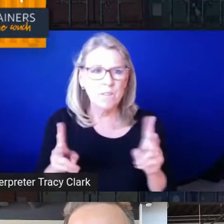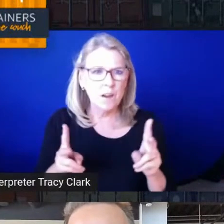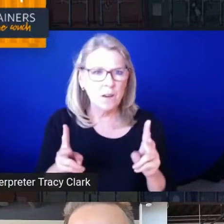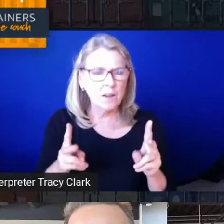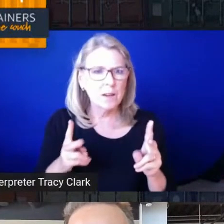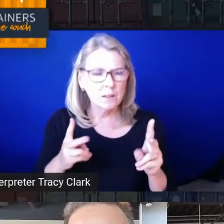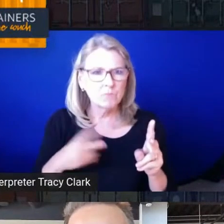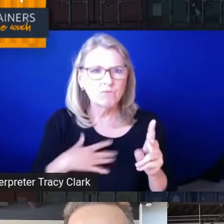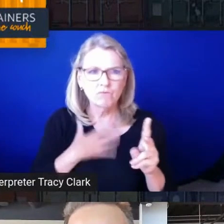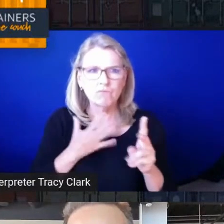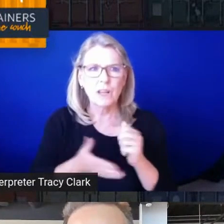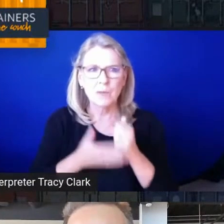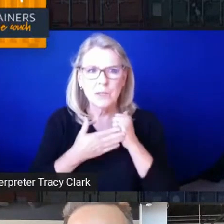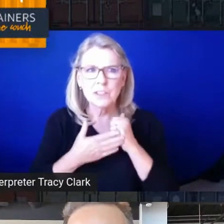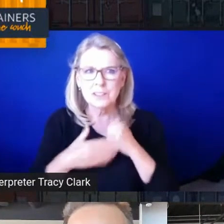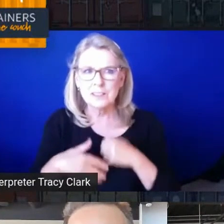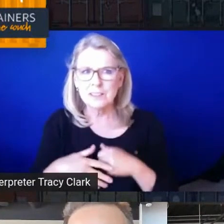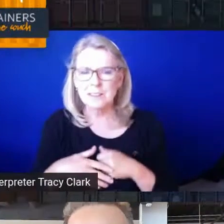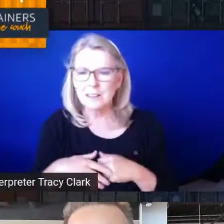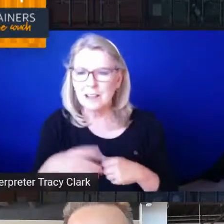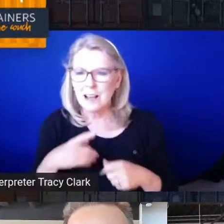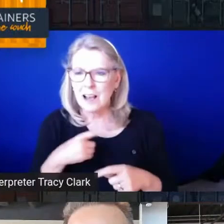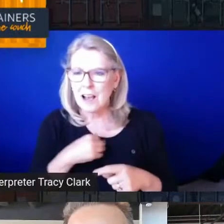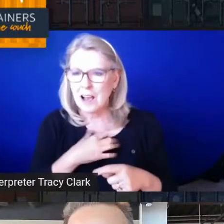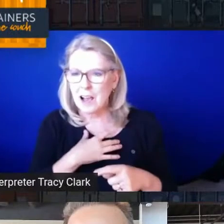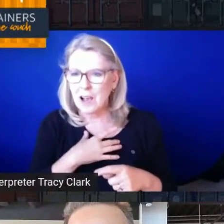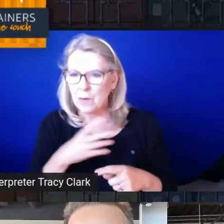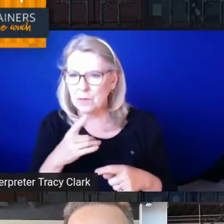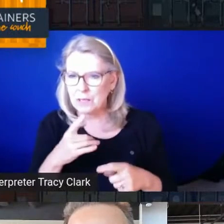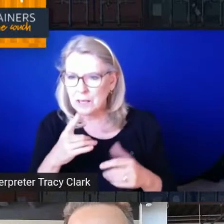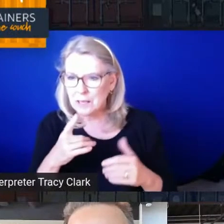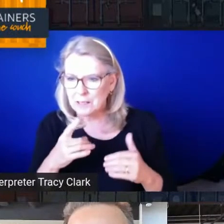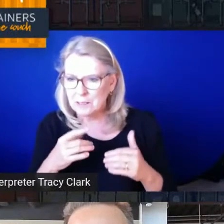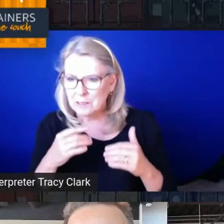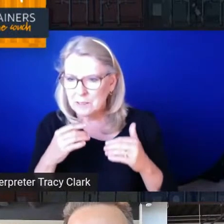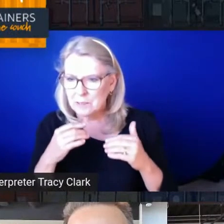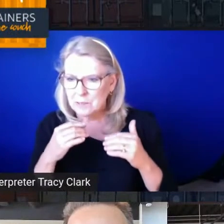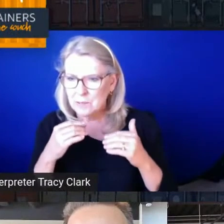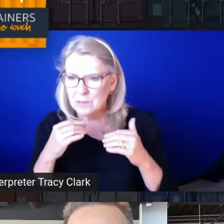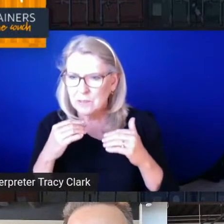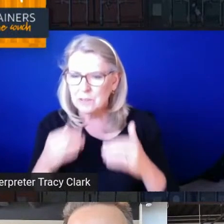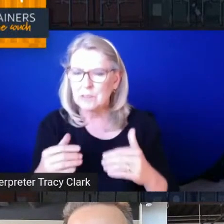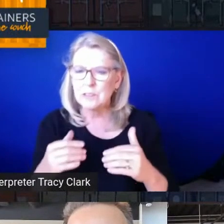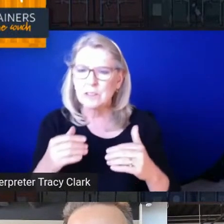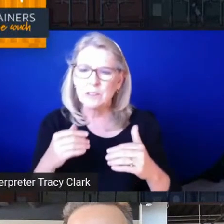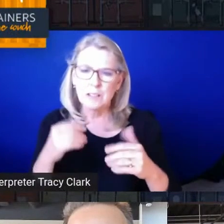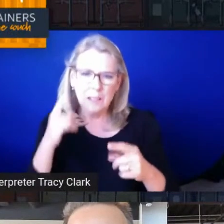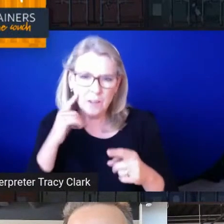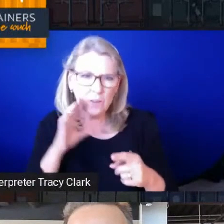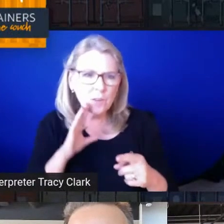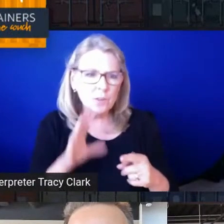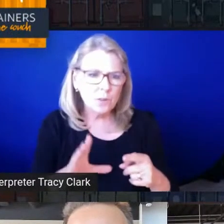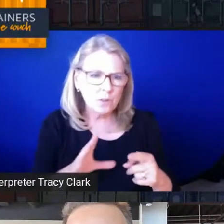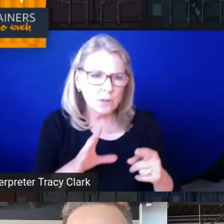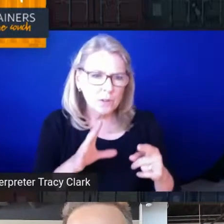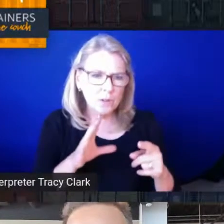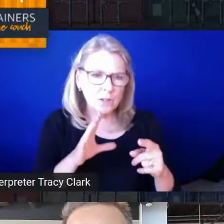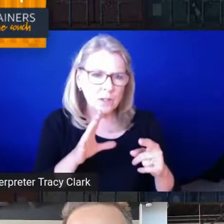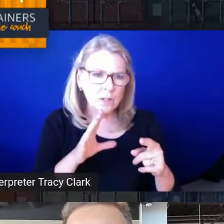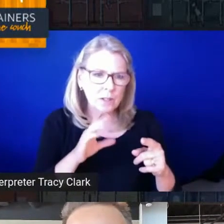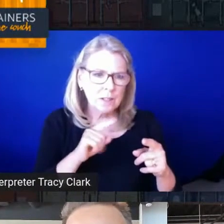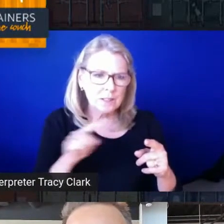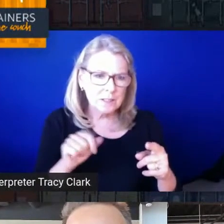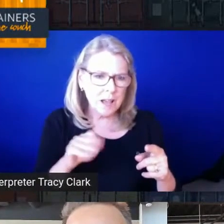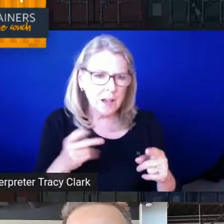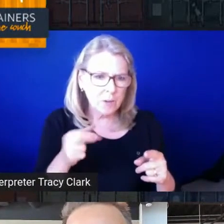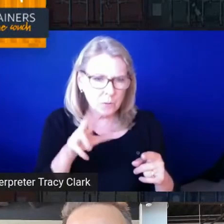and I like indeed to learn from each other. So what you are doing, your strategy, your challenges as well, and just to